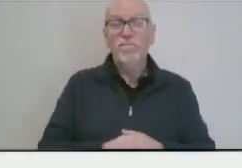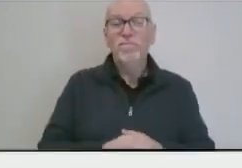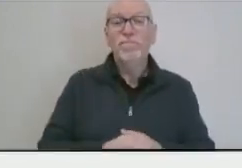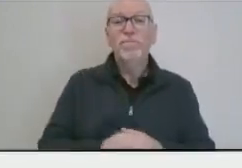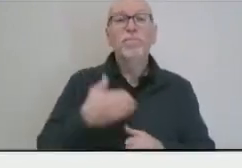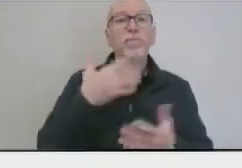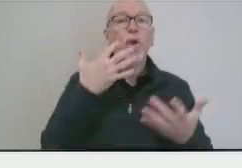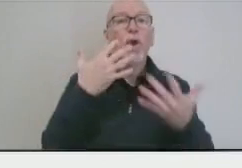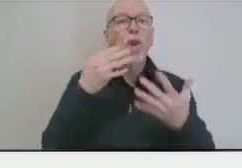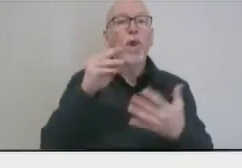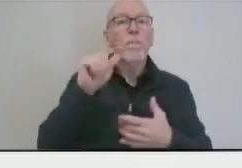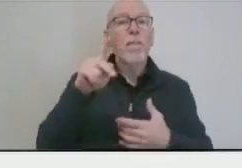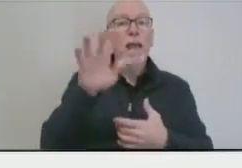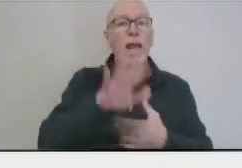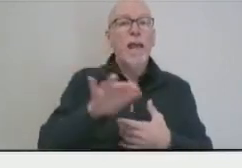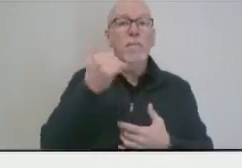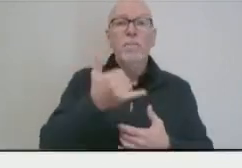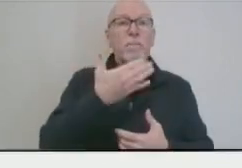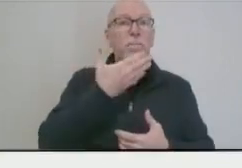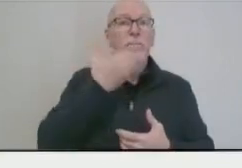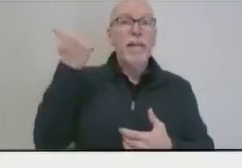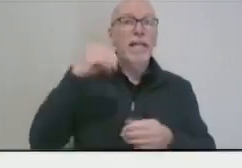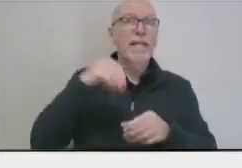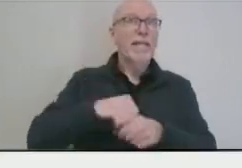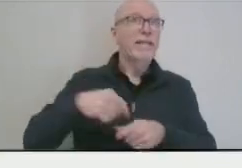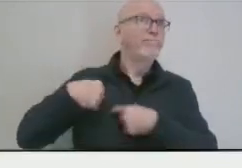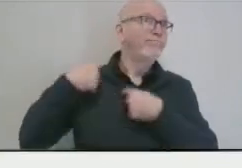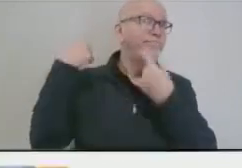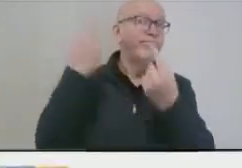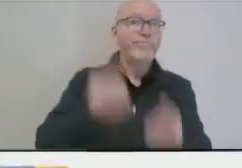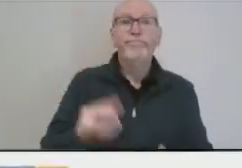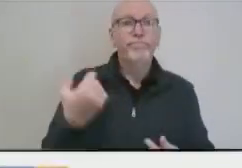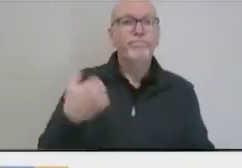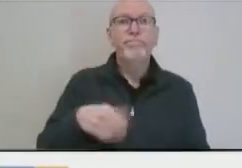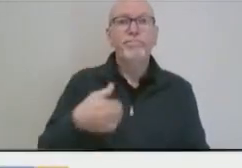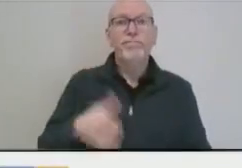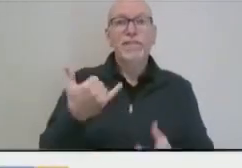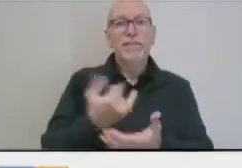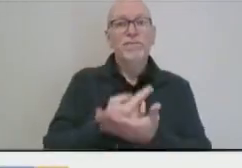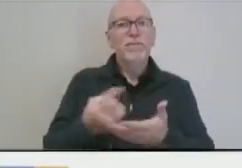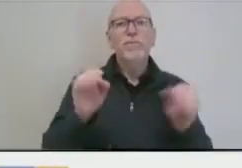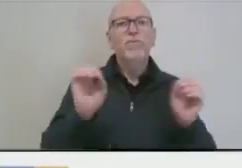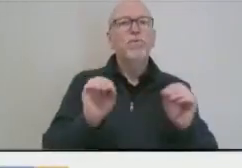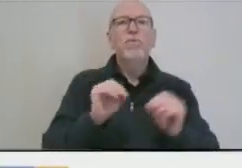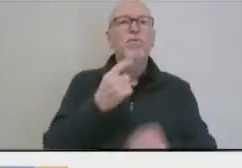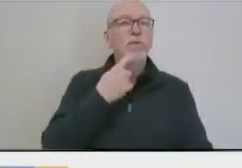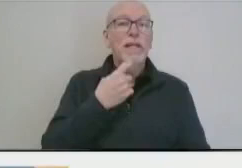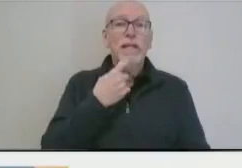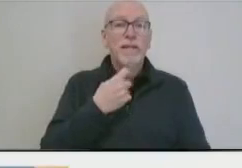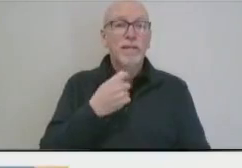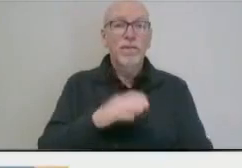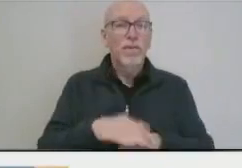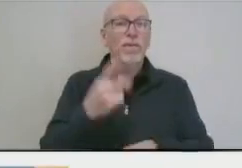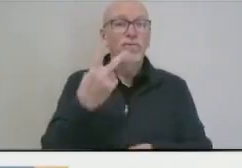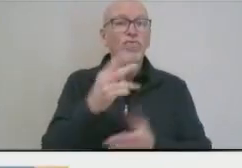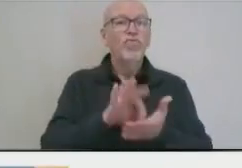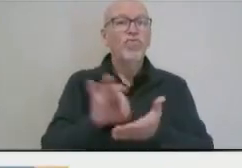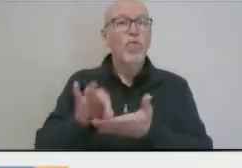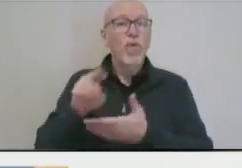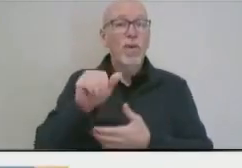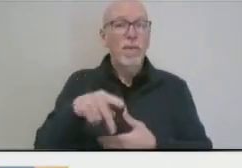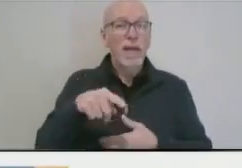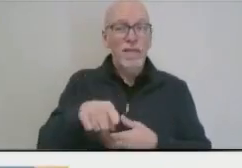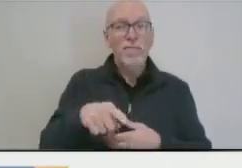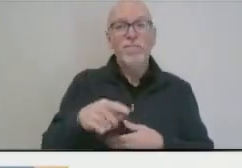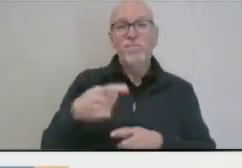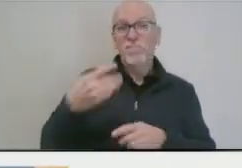color-coded county maps look the best that they have looked in months. This week, we have no counties in red on our two-score map. Just over a month